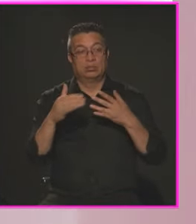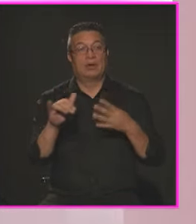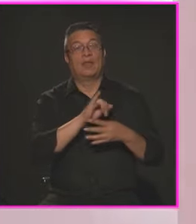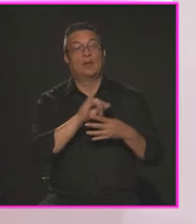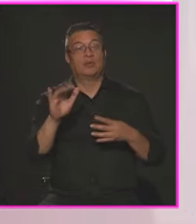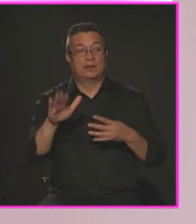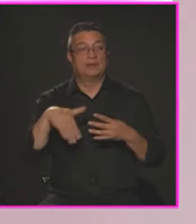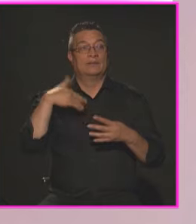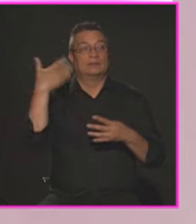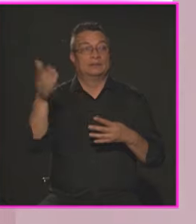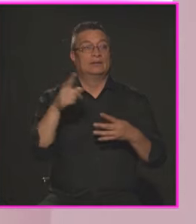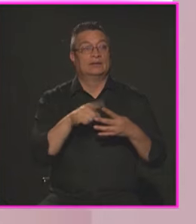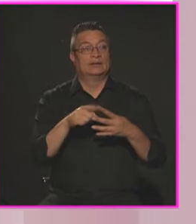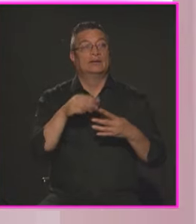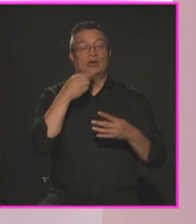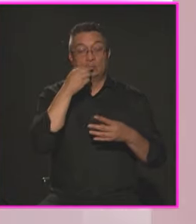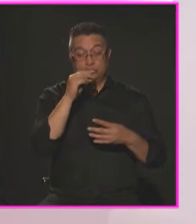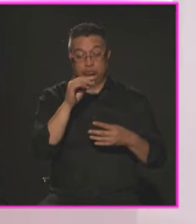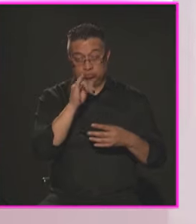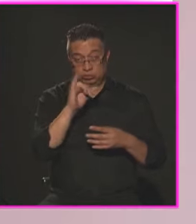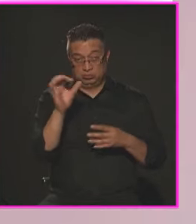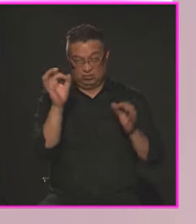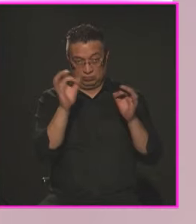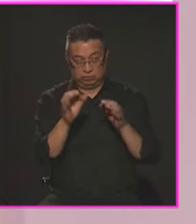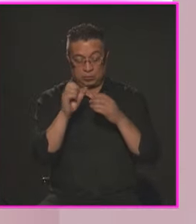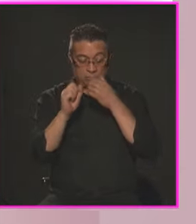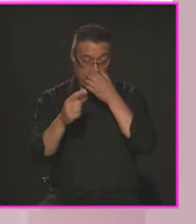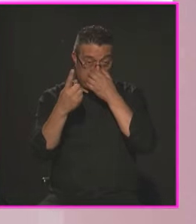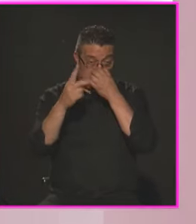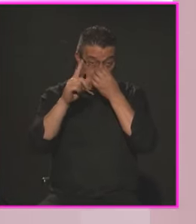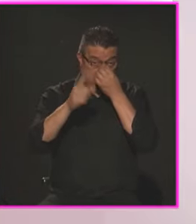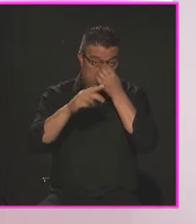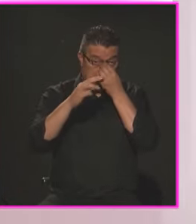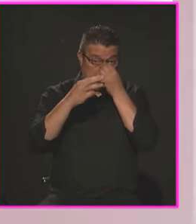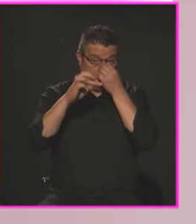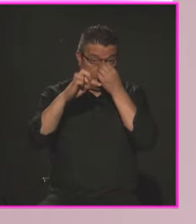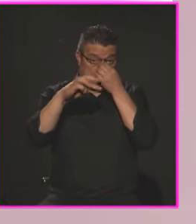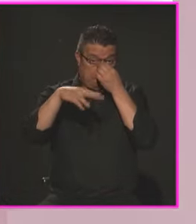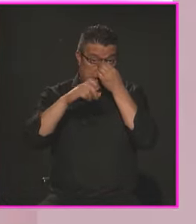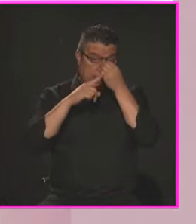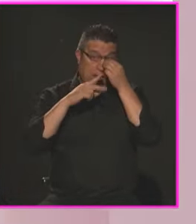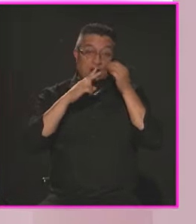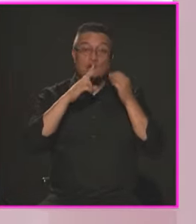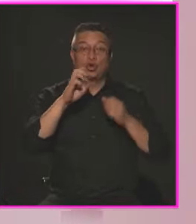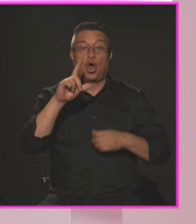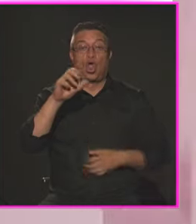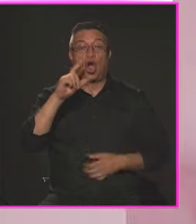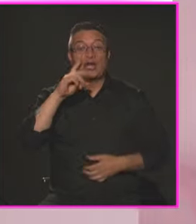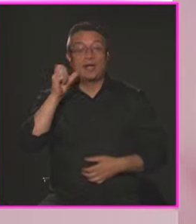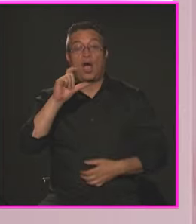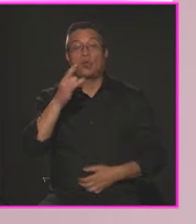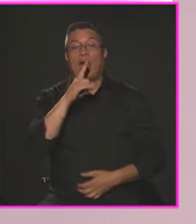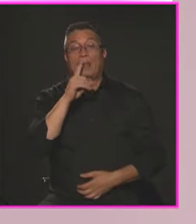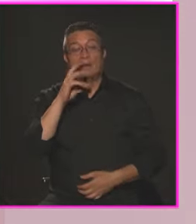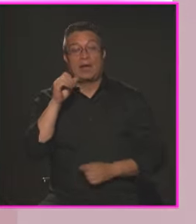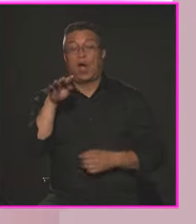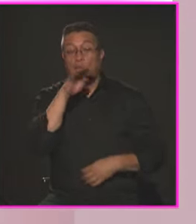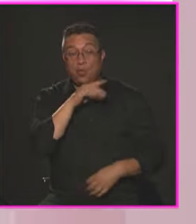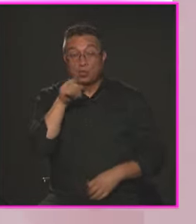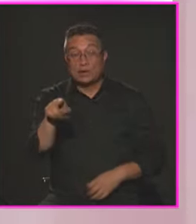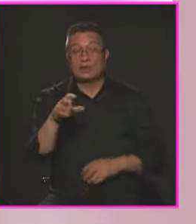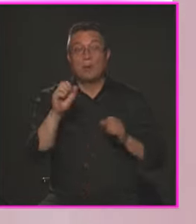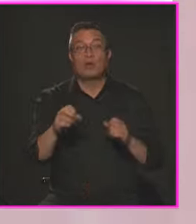I can say that one domain is quantum metrology, using these strange properties to develop probes, measurement